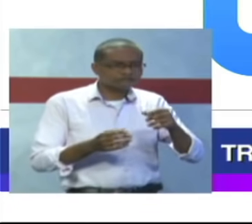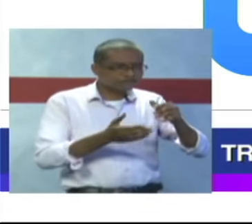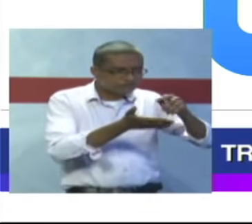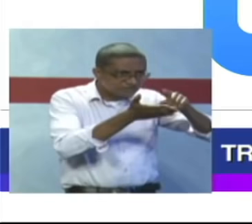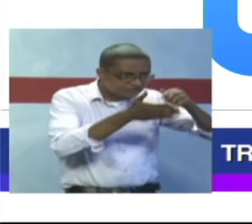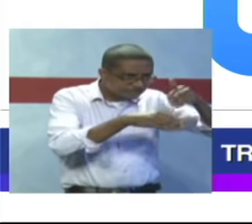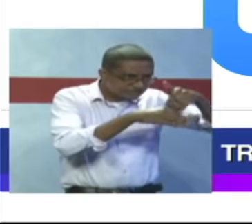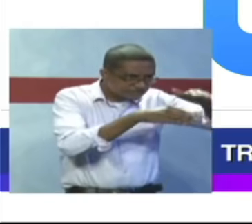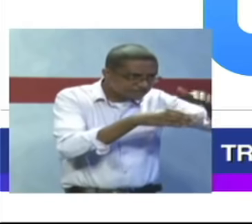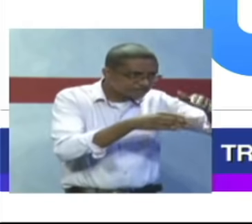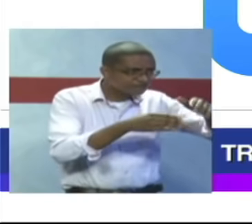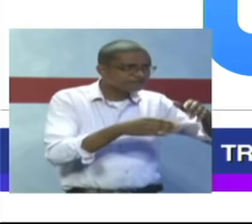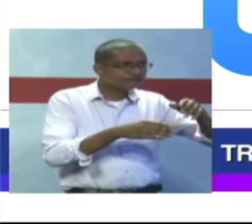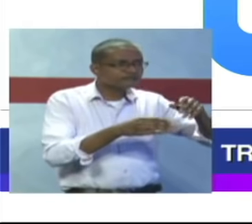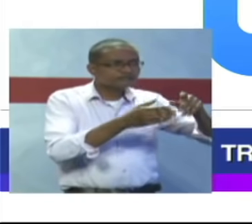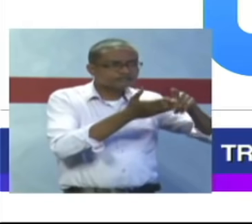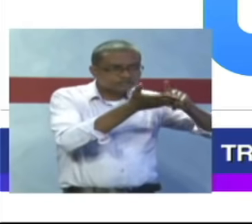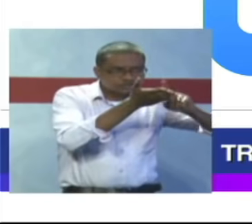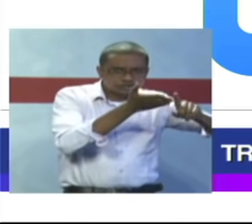regard? And also,